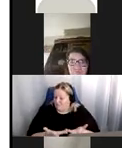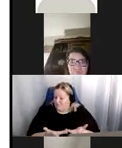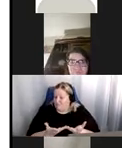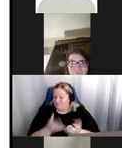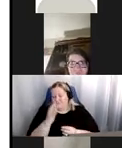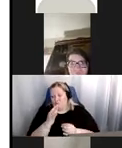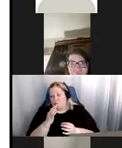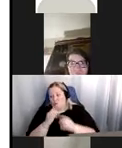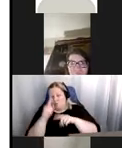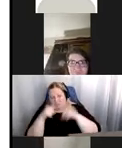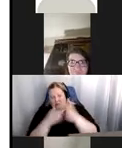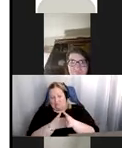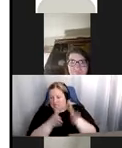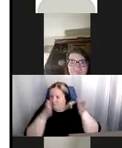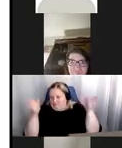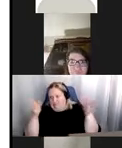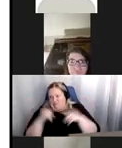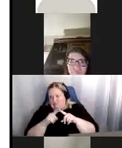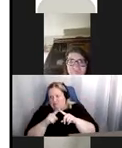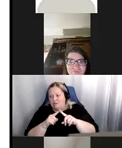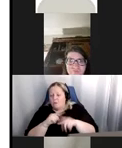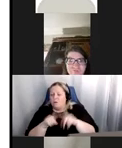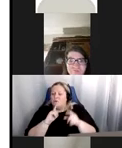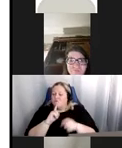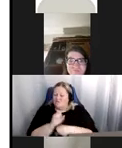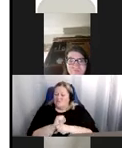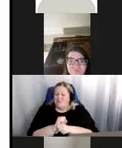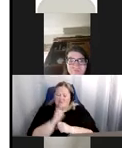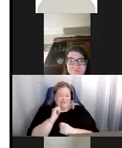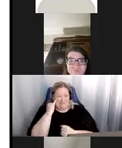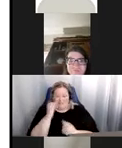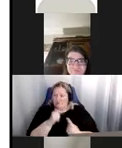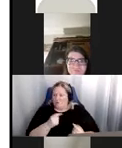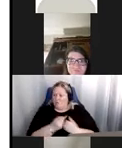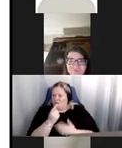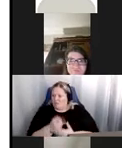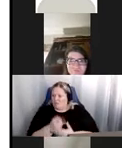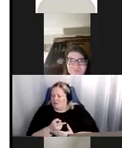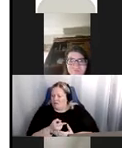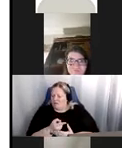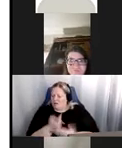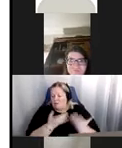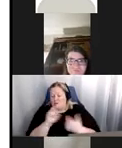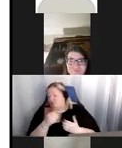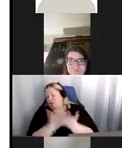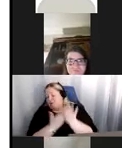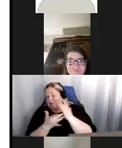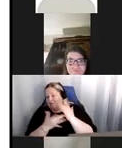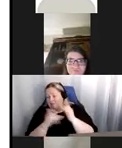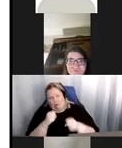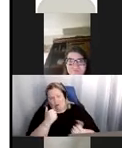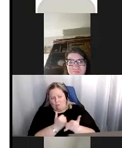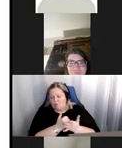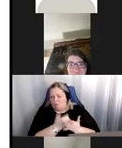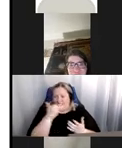well, it's a wide range of things, but it really is like if you have struggled doing something, maybe there's some technology out there that could help you do